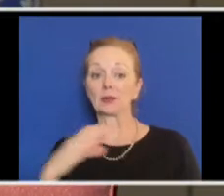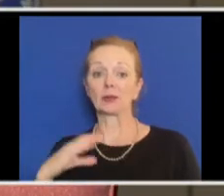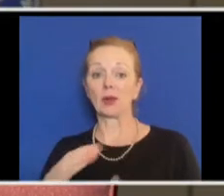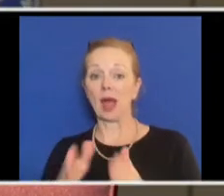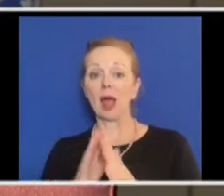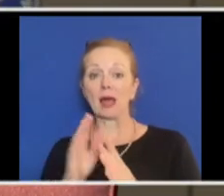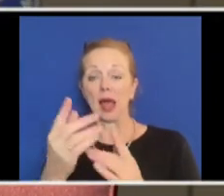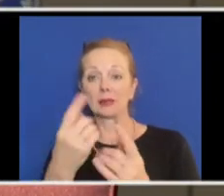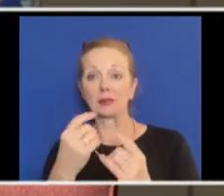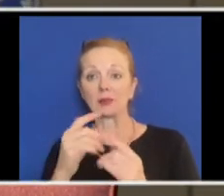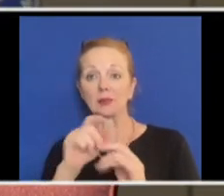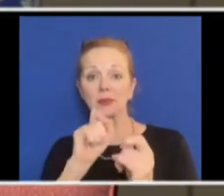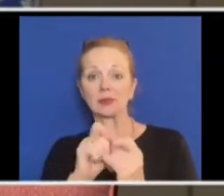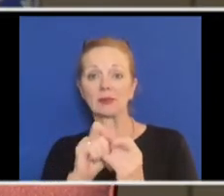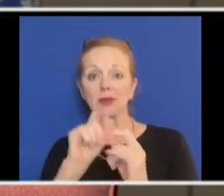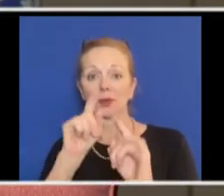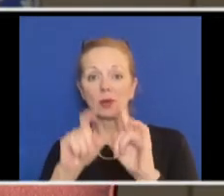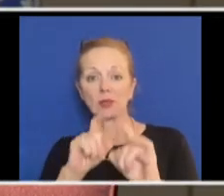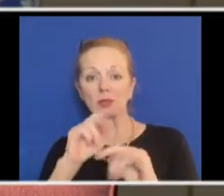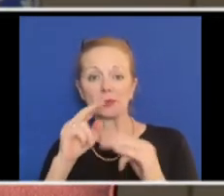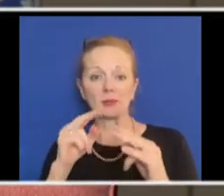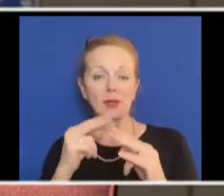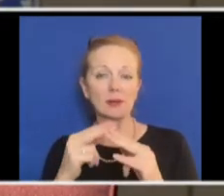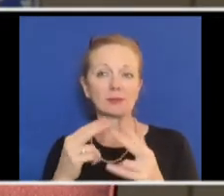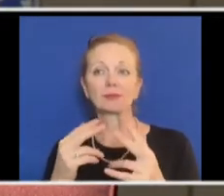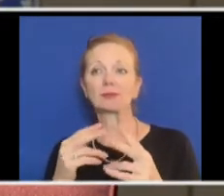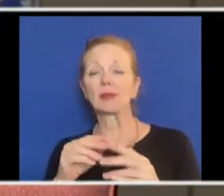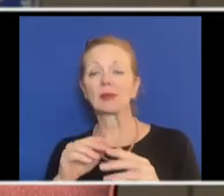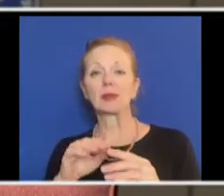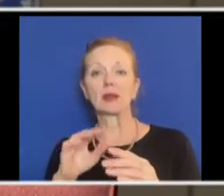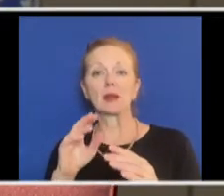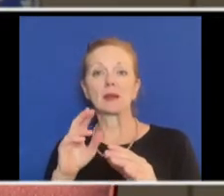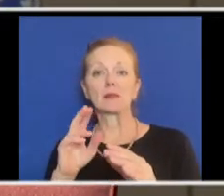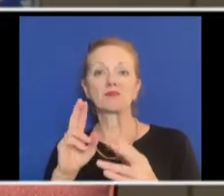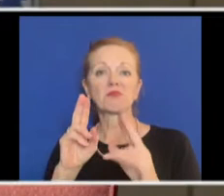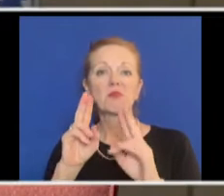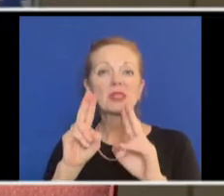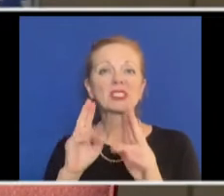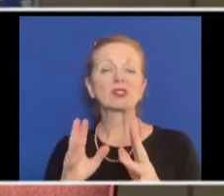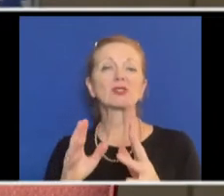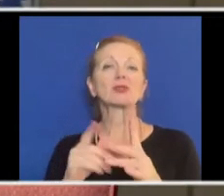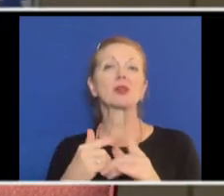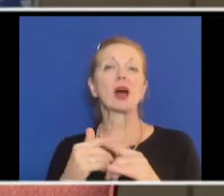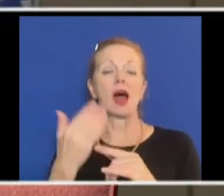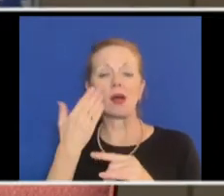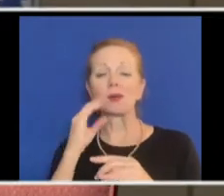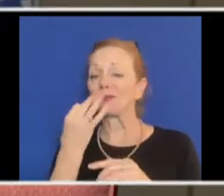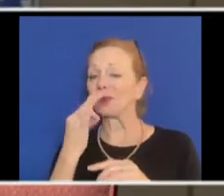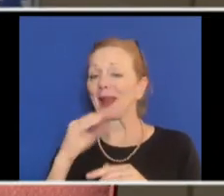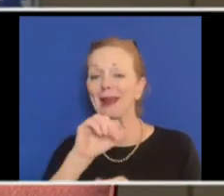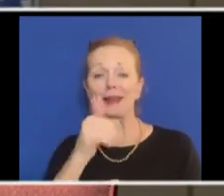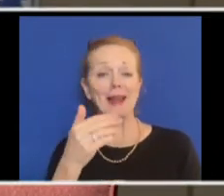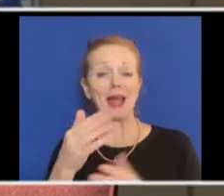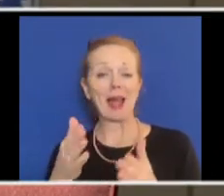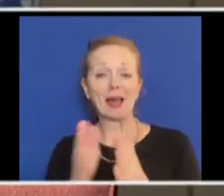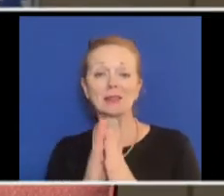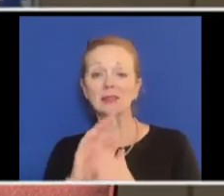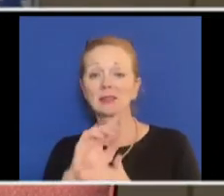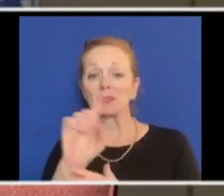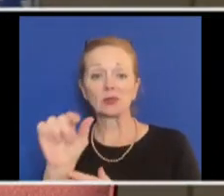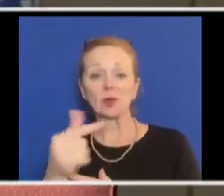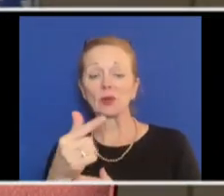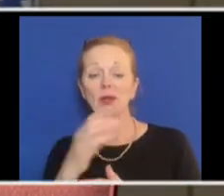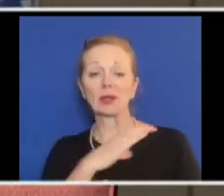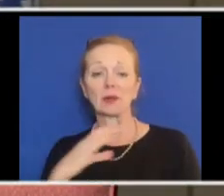specific questions of petitioners I don't know that we've ever had the question asked to a zoning committee